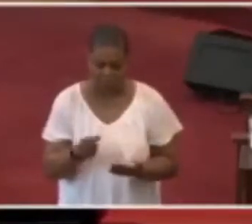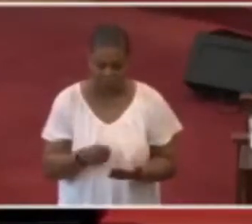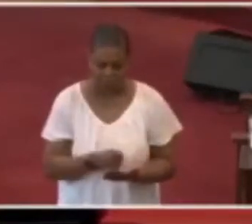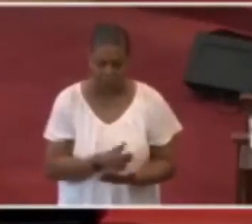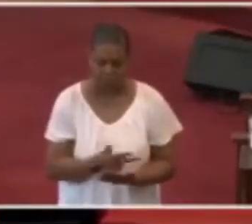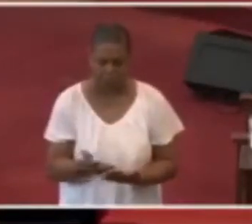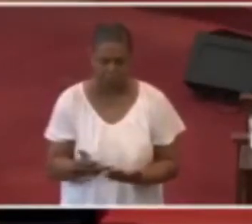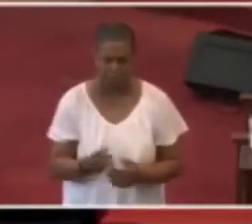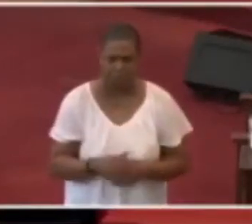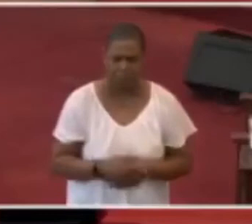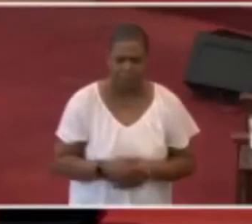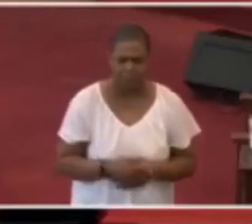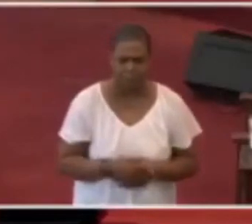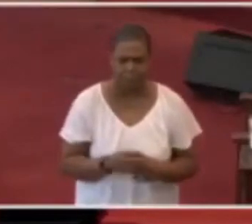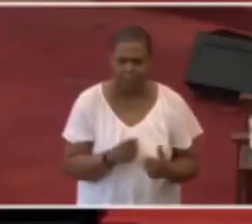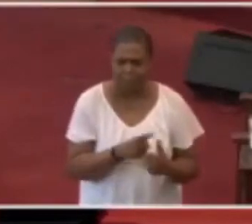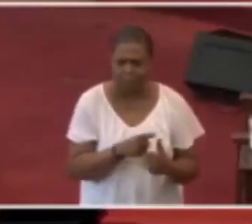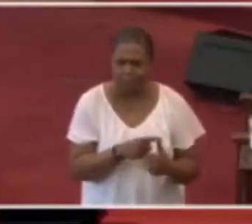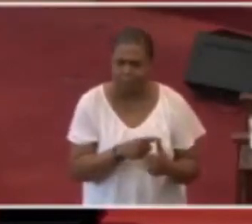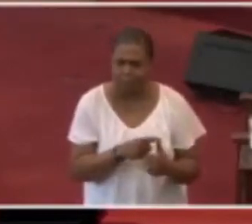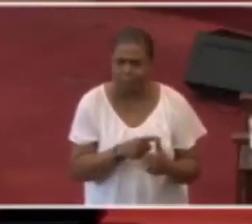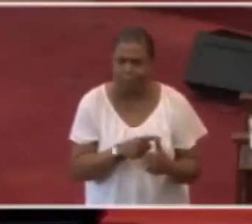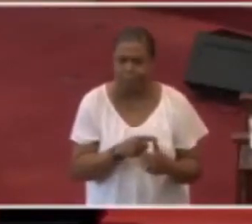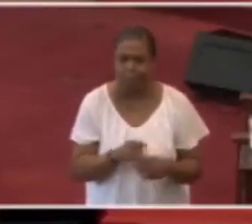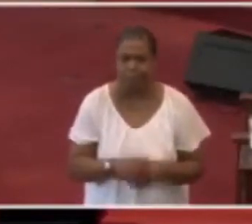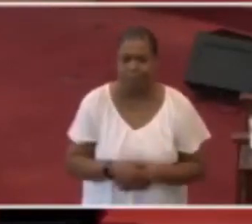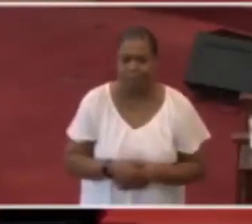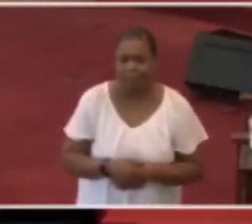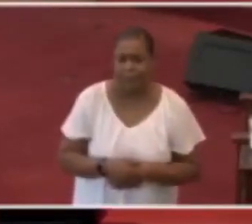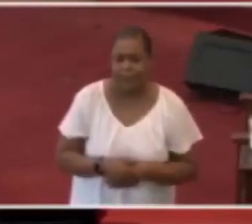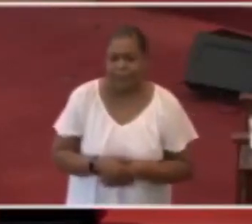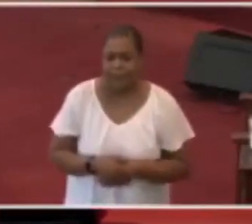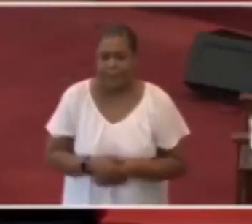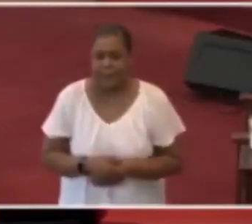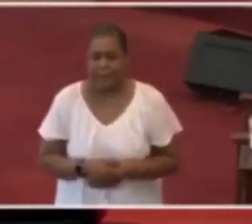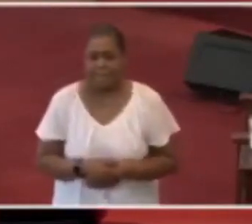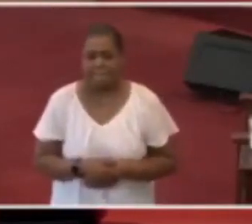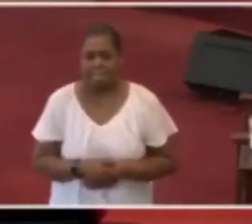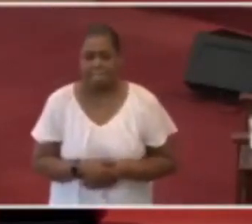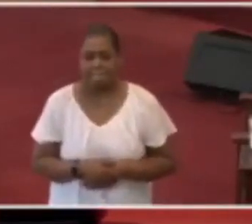text teaches me is this, a key. Don't try to